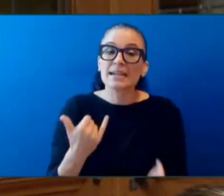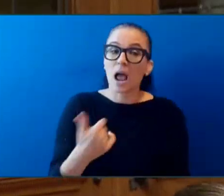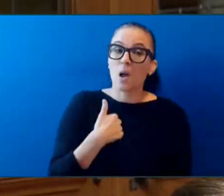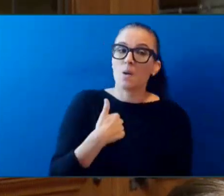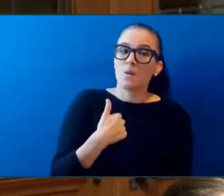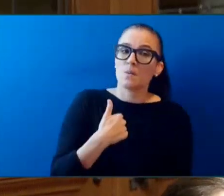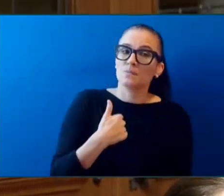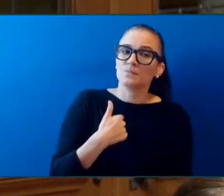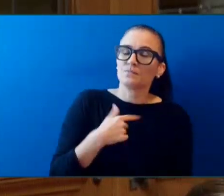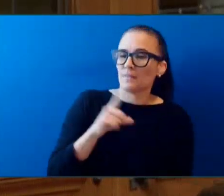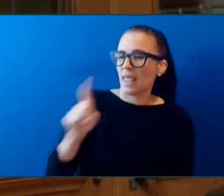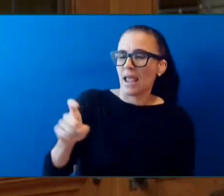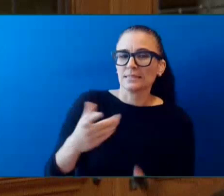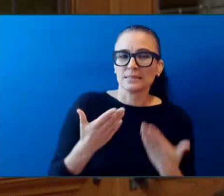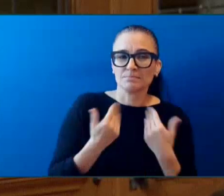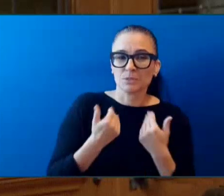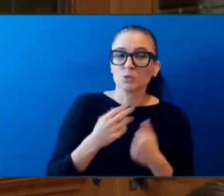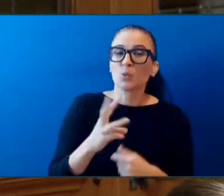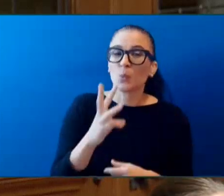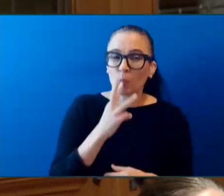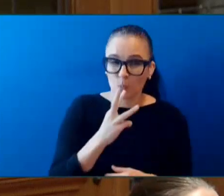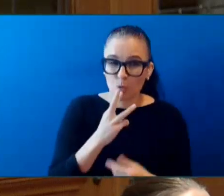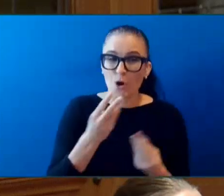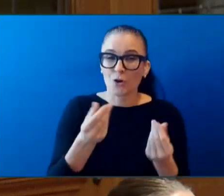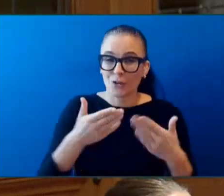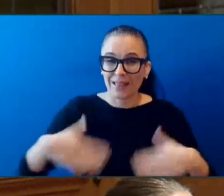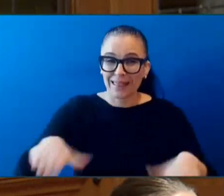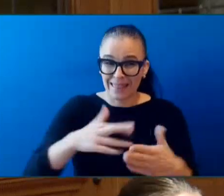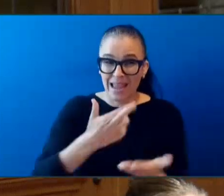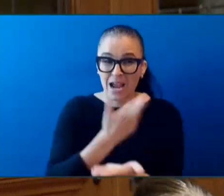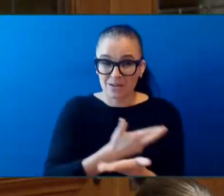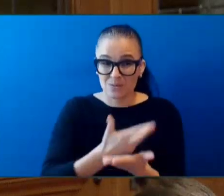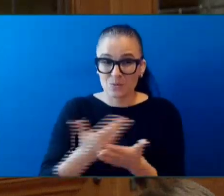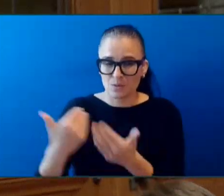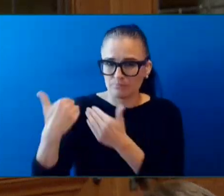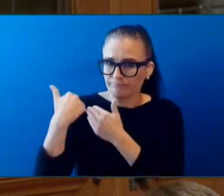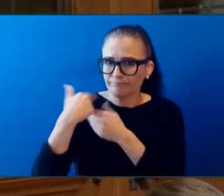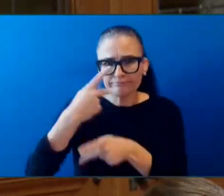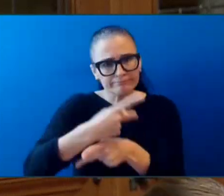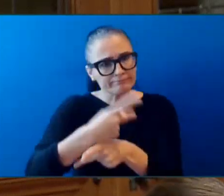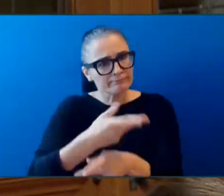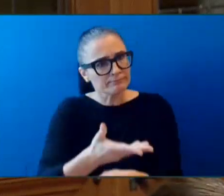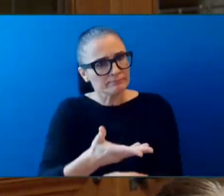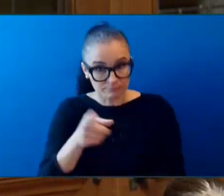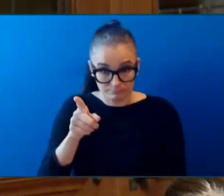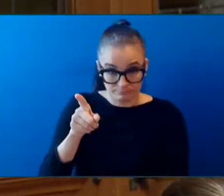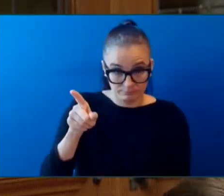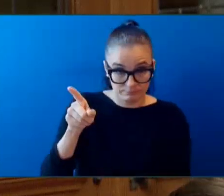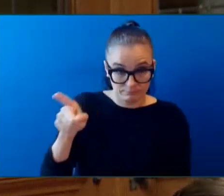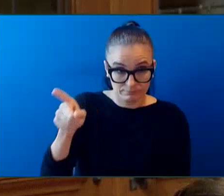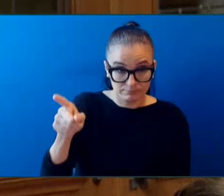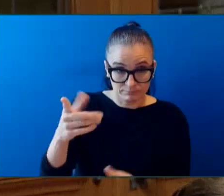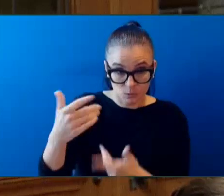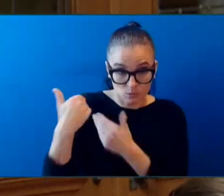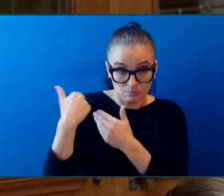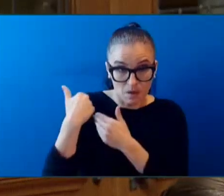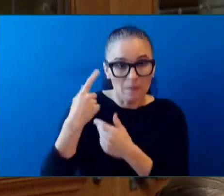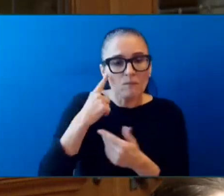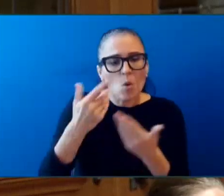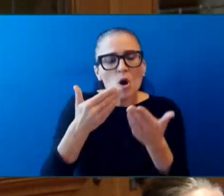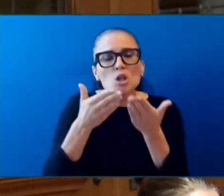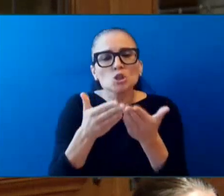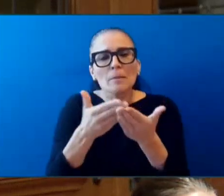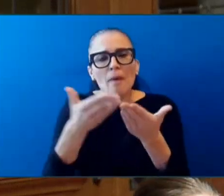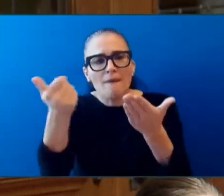Stewardship. Is his ministry responsible for regulating and enforcing shipbreaking? And if it is not his ministry, then which ministry is